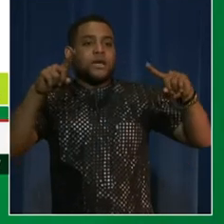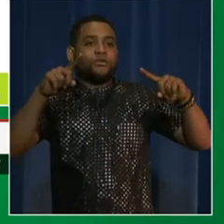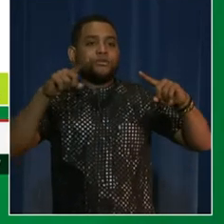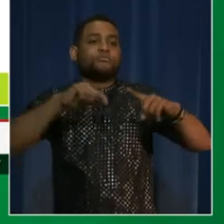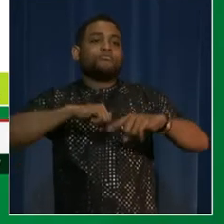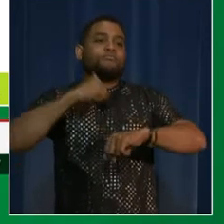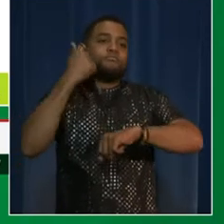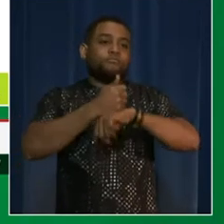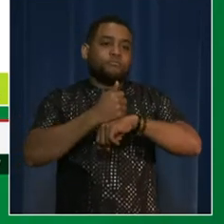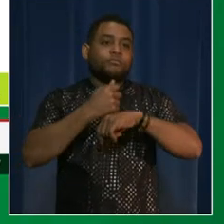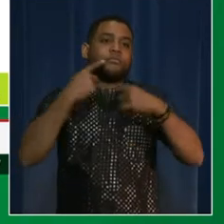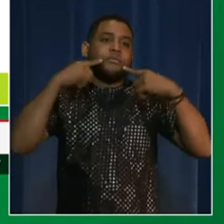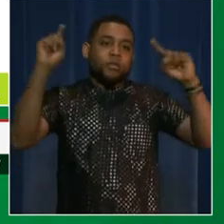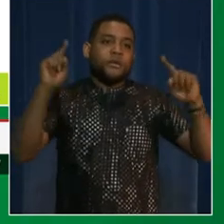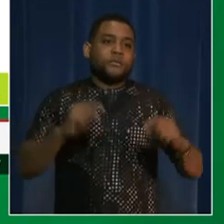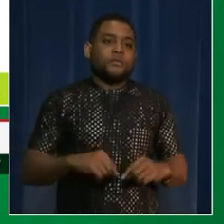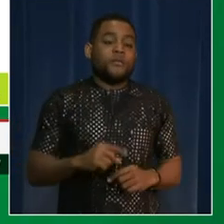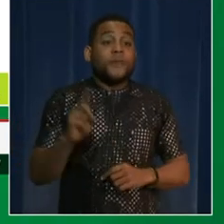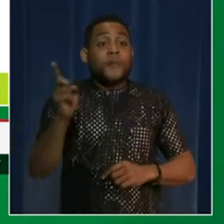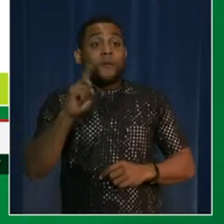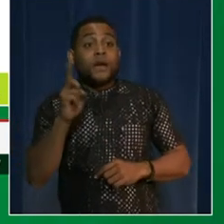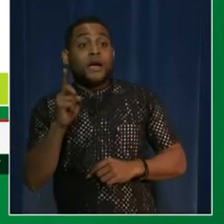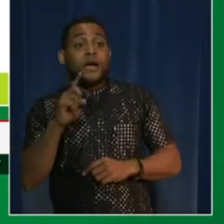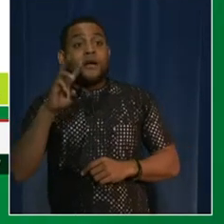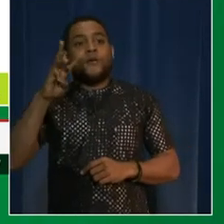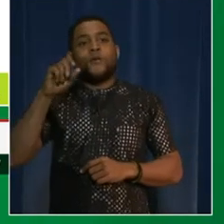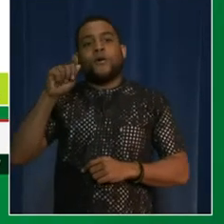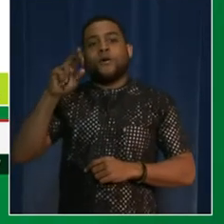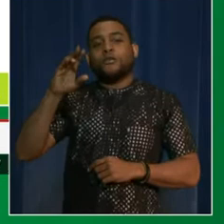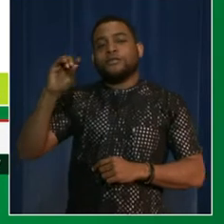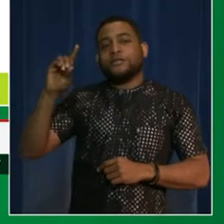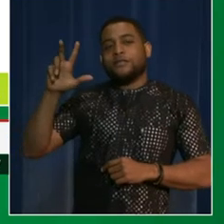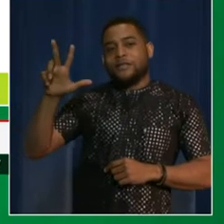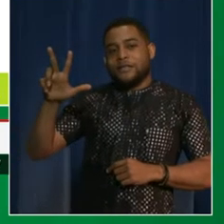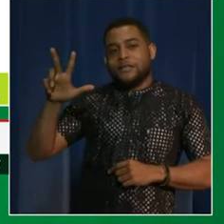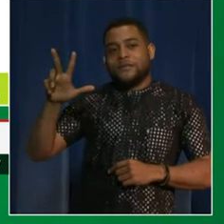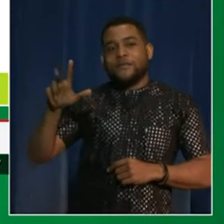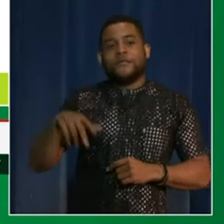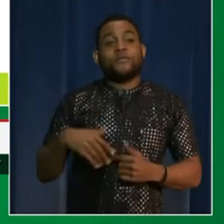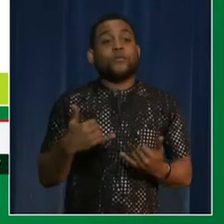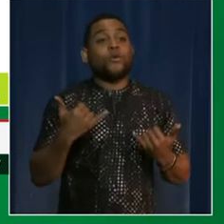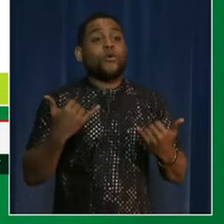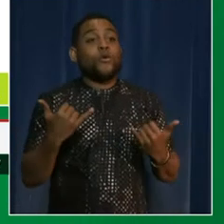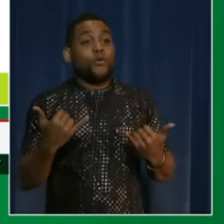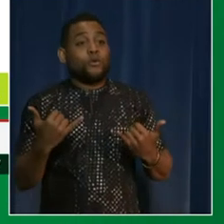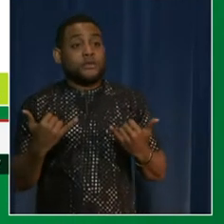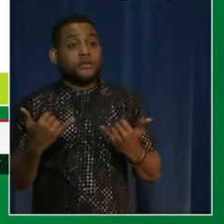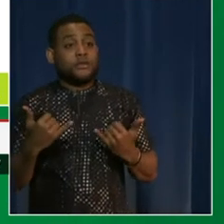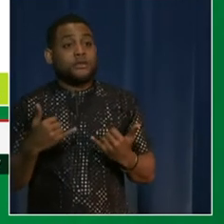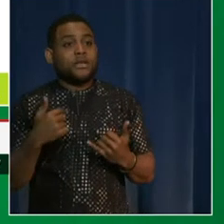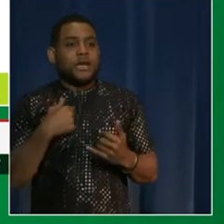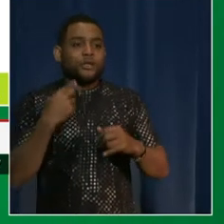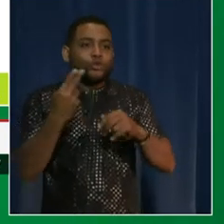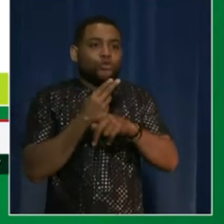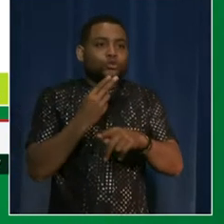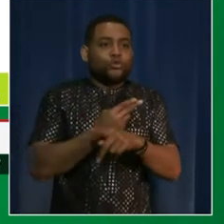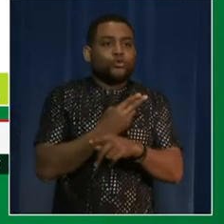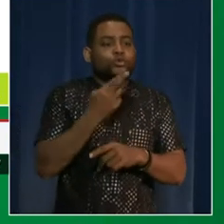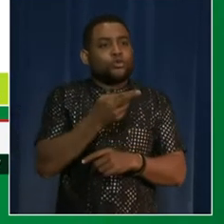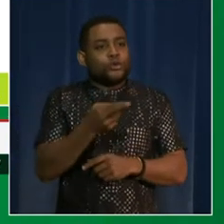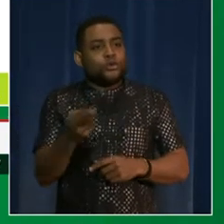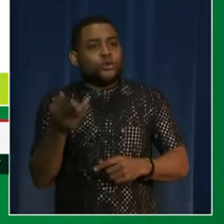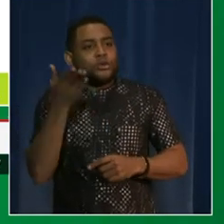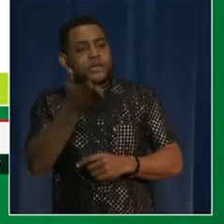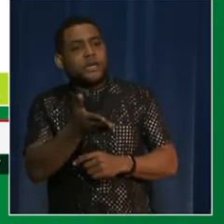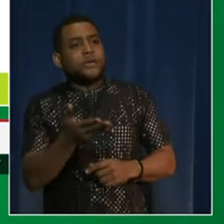This is in Ward 3, and as the name implies, this site currently houses two critical and well-used community amenities. The Office